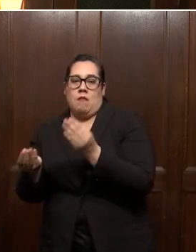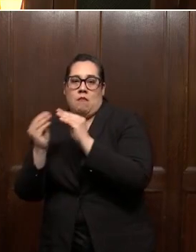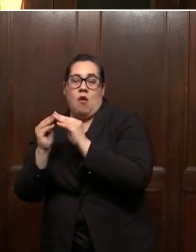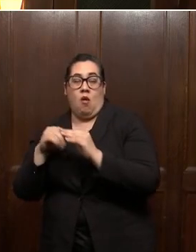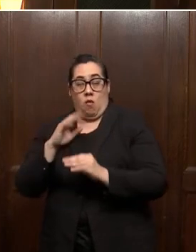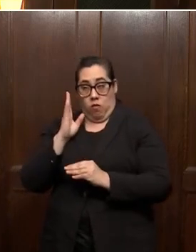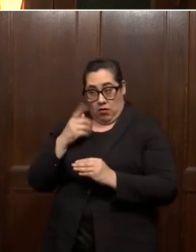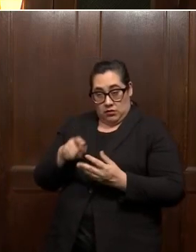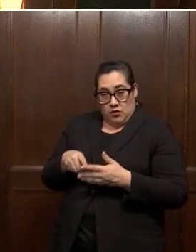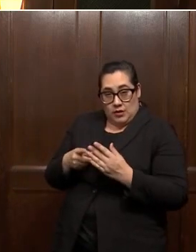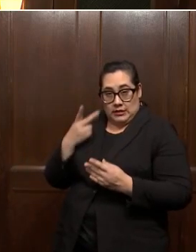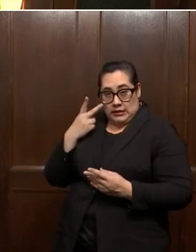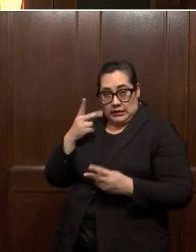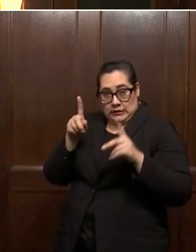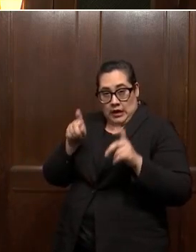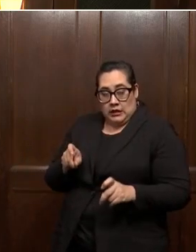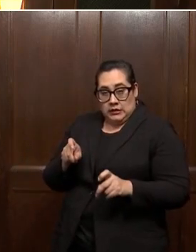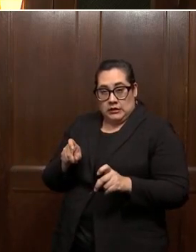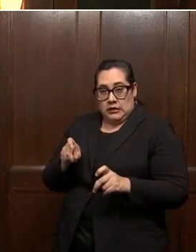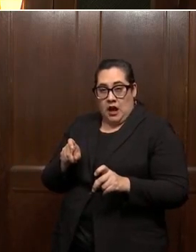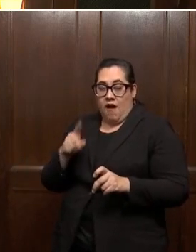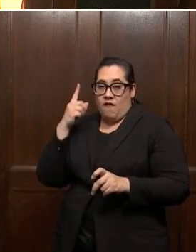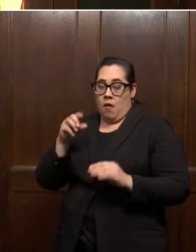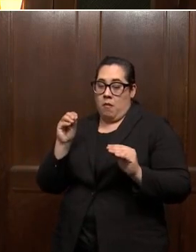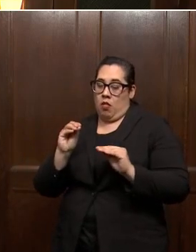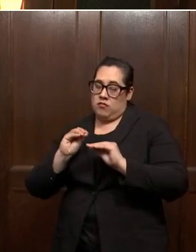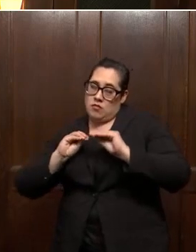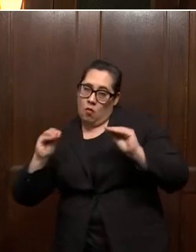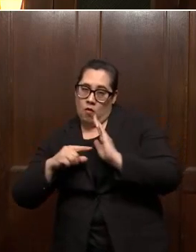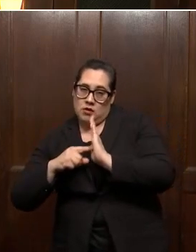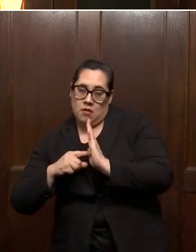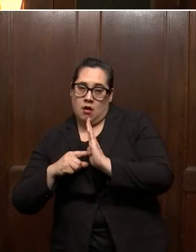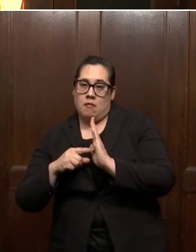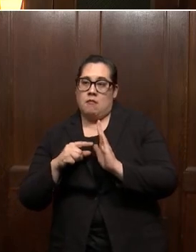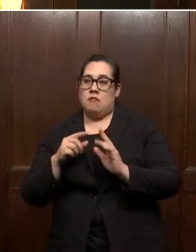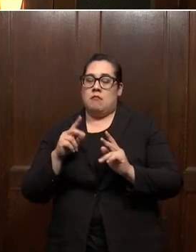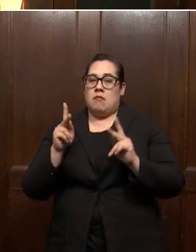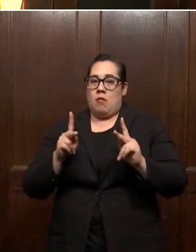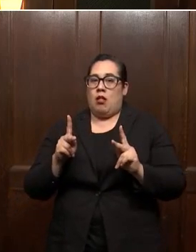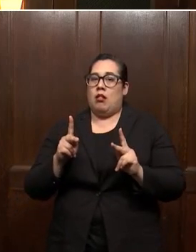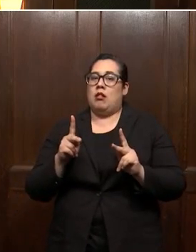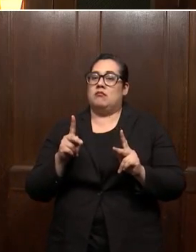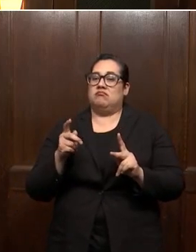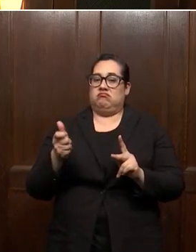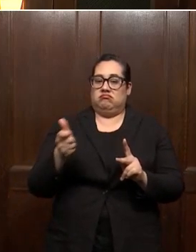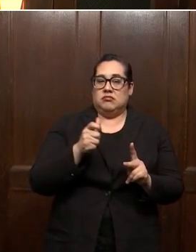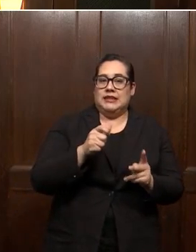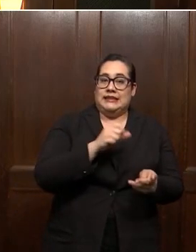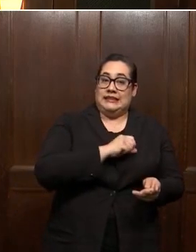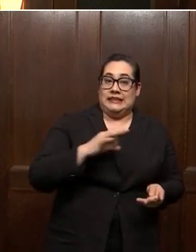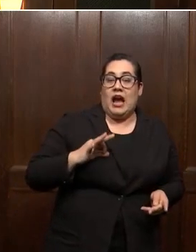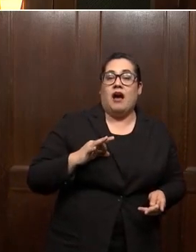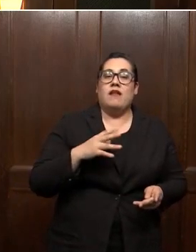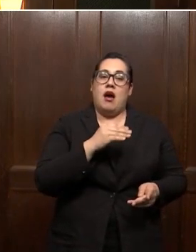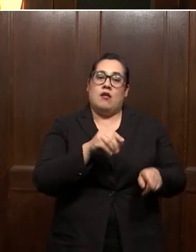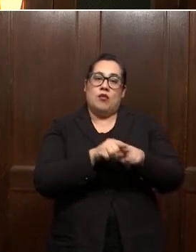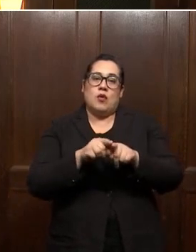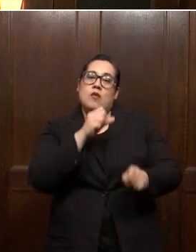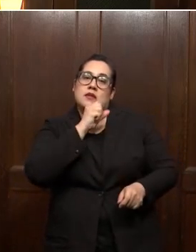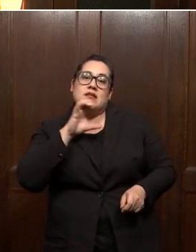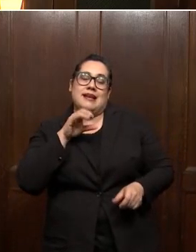if we'll start seeing testing of asymptomatic residents and staffers at nursing homes, given